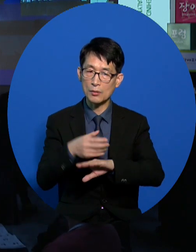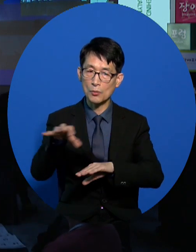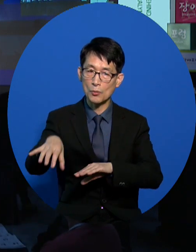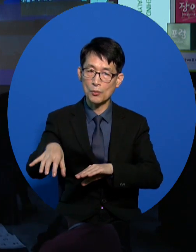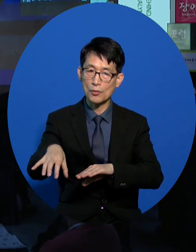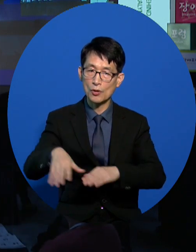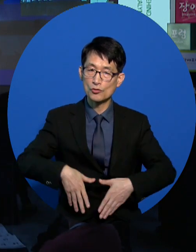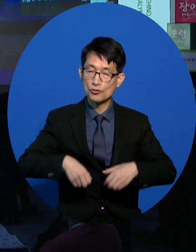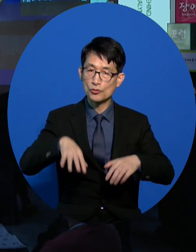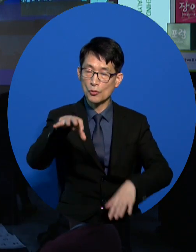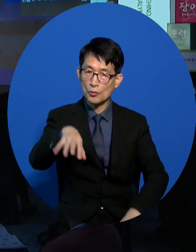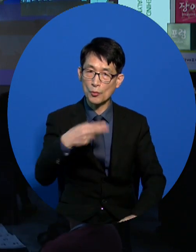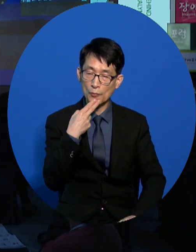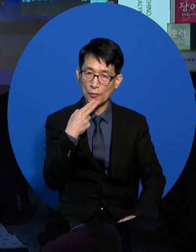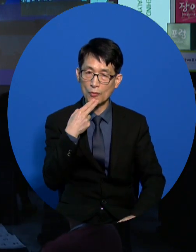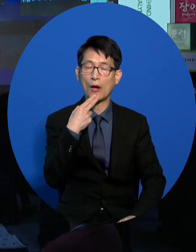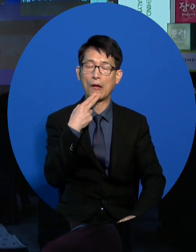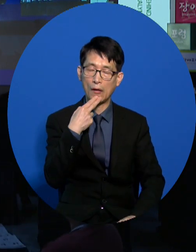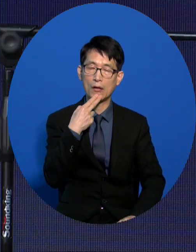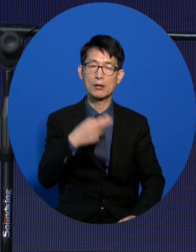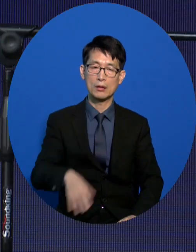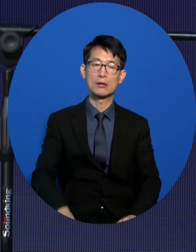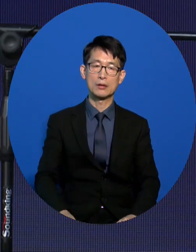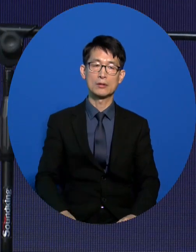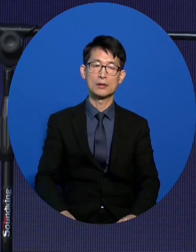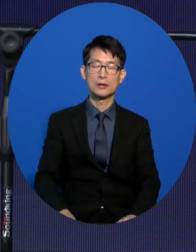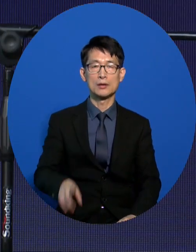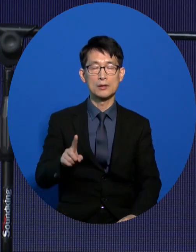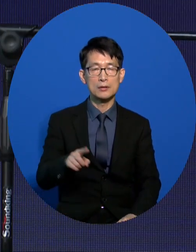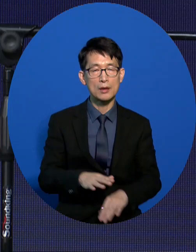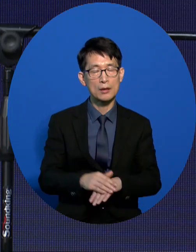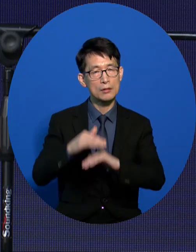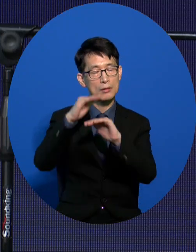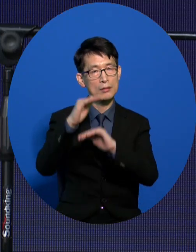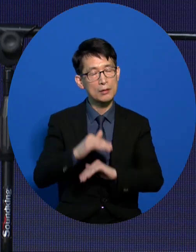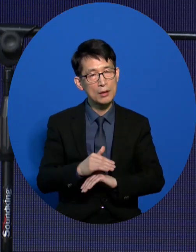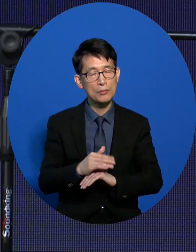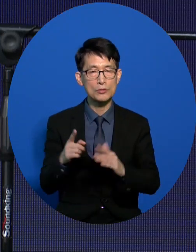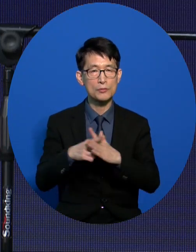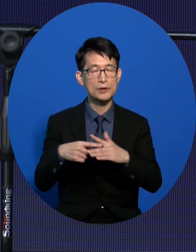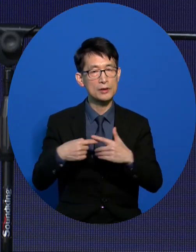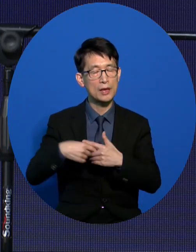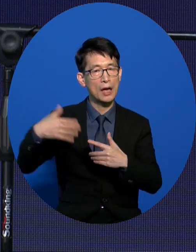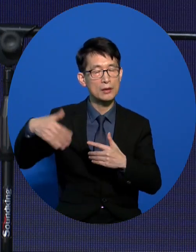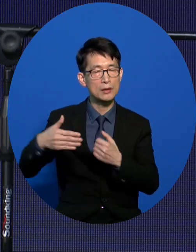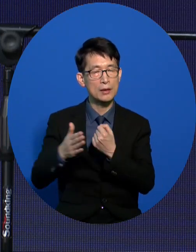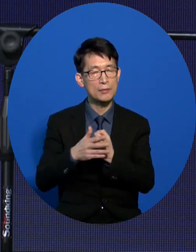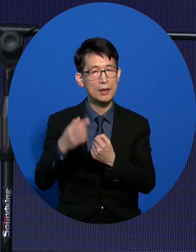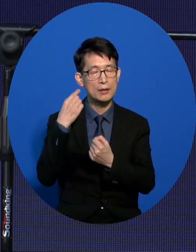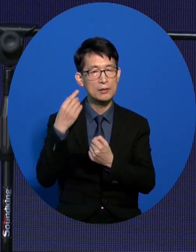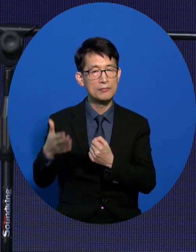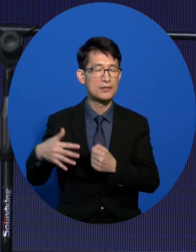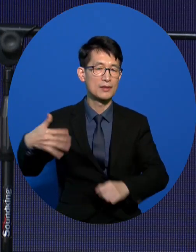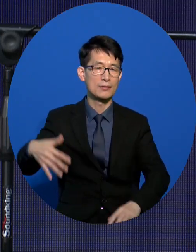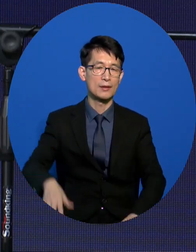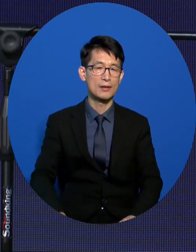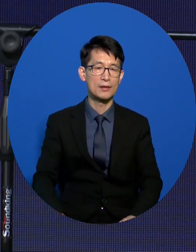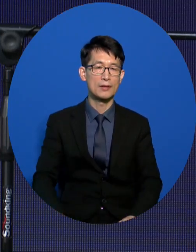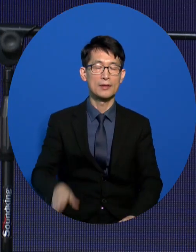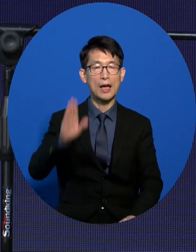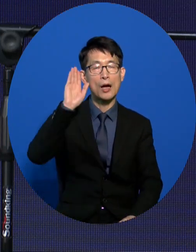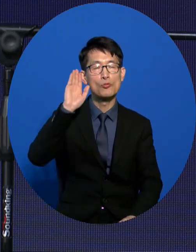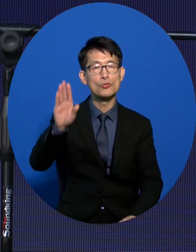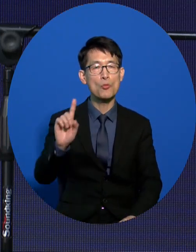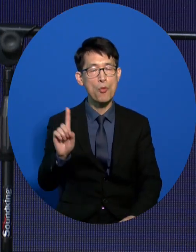City also? Okay, I understand. And I wasn't really able to understand fully